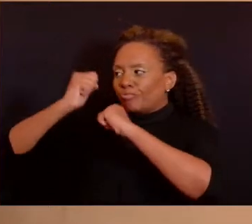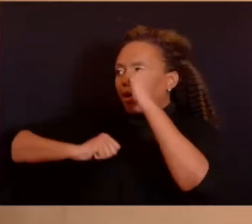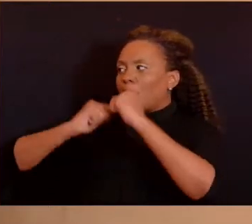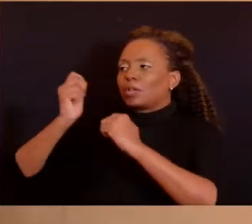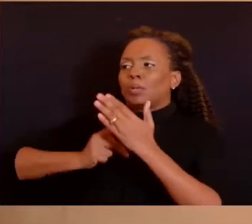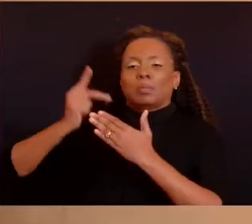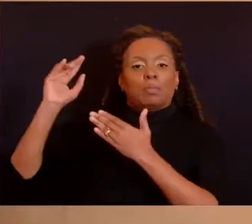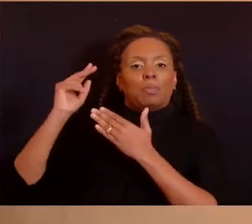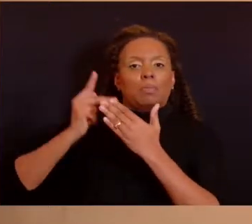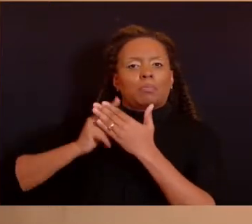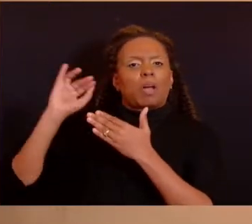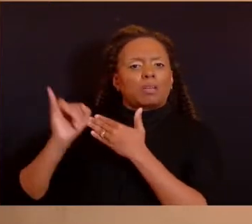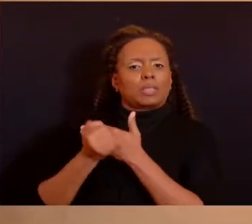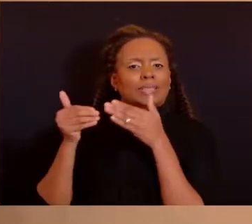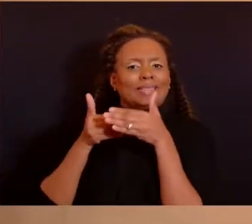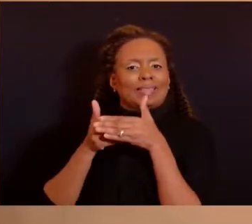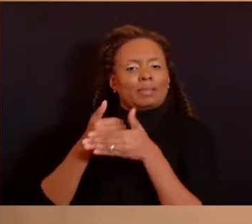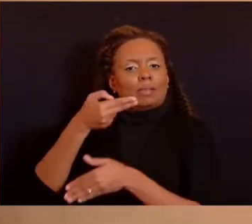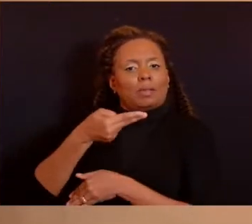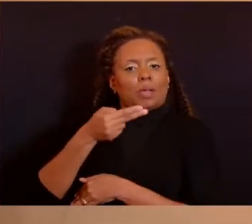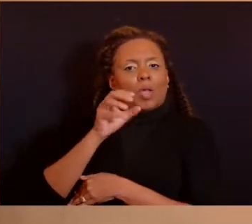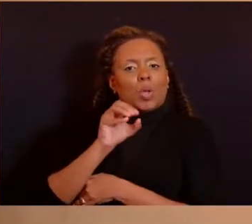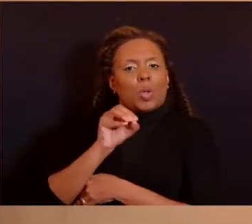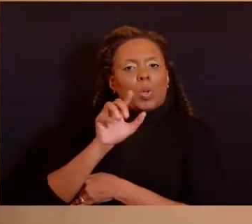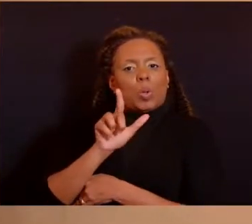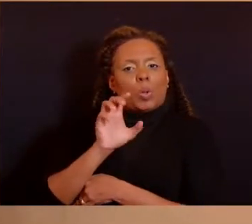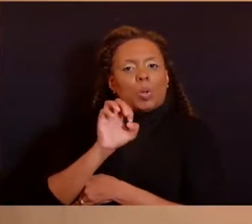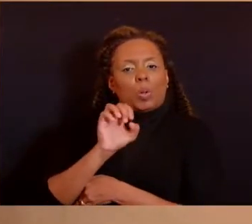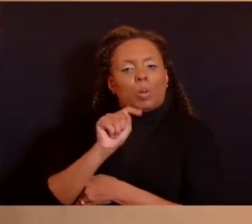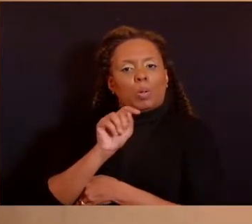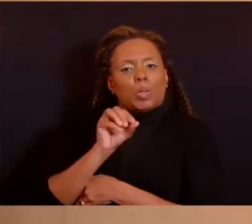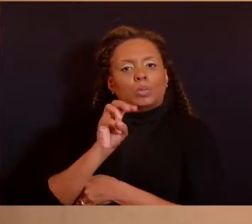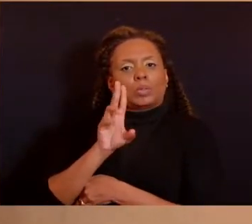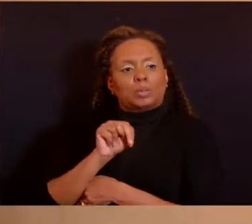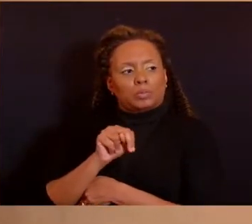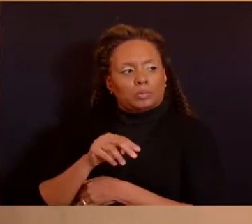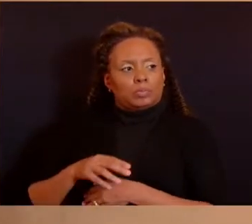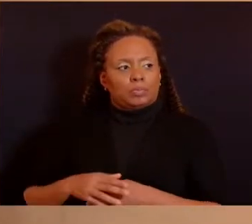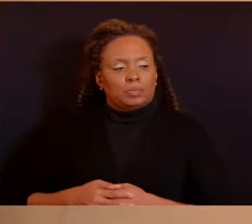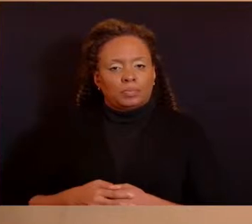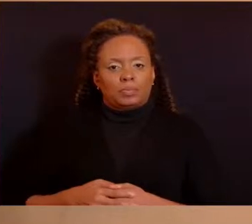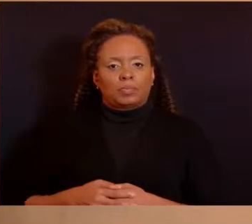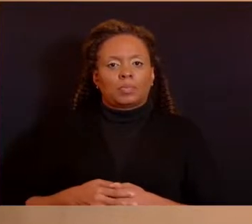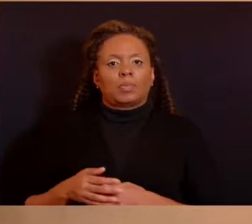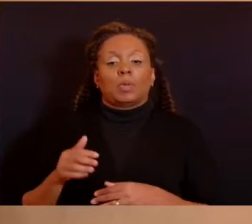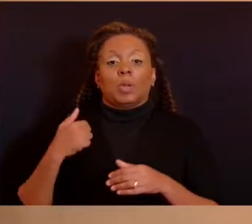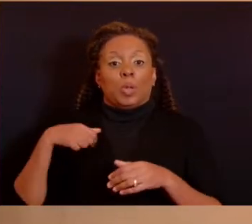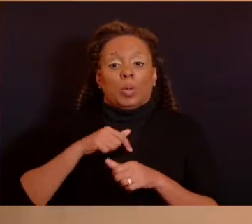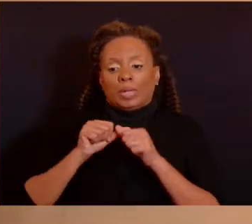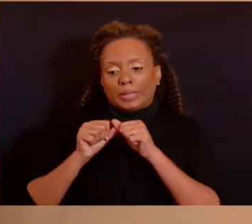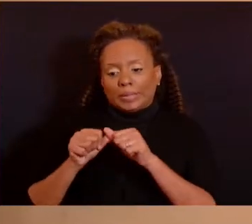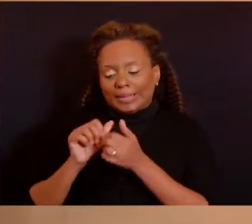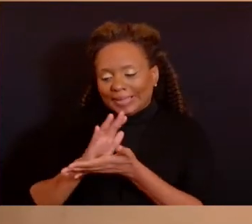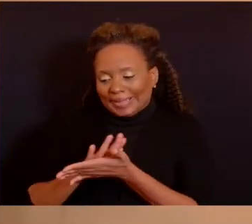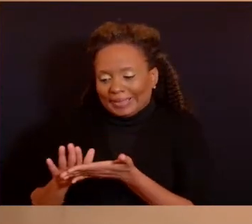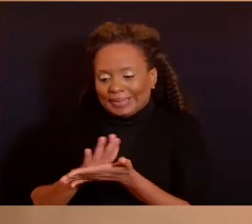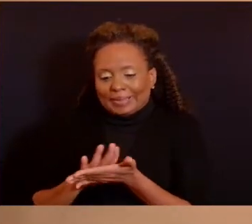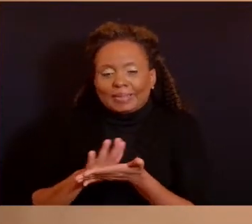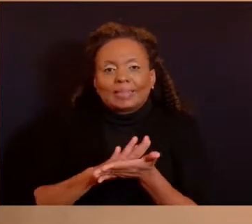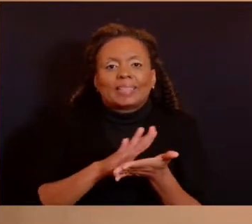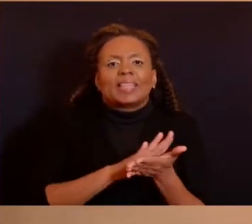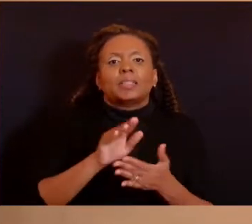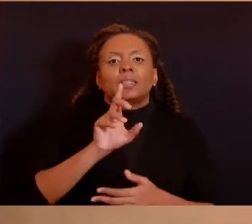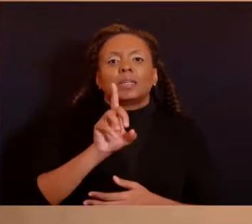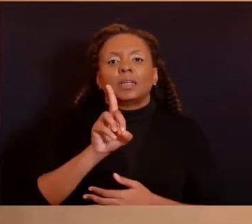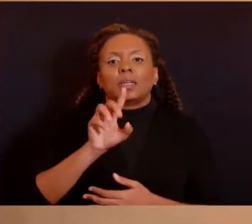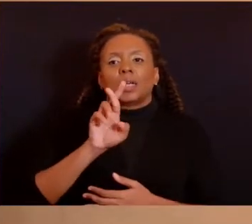whole town area. In addition to that, the drainage division continues to clean the outfalls in that general area. That